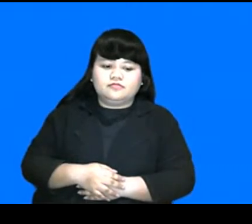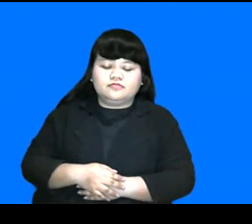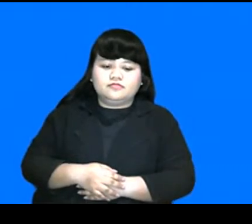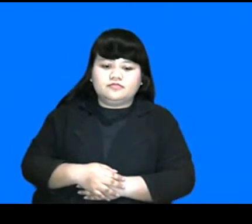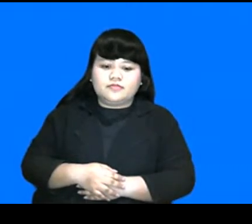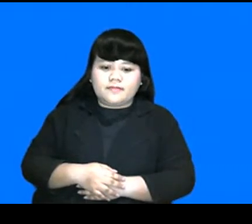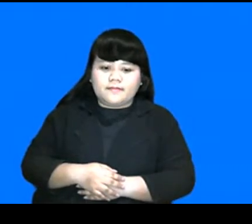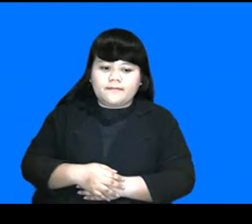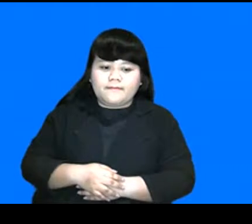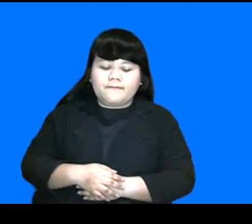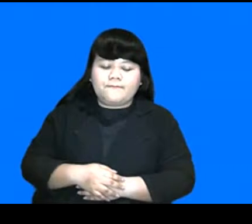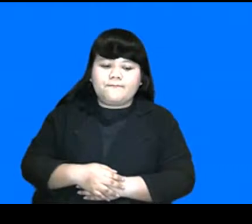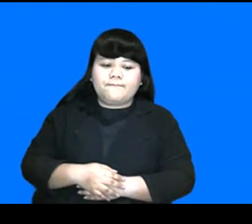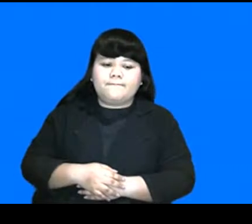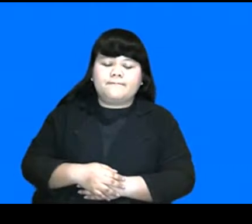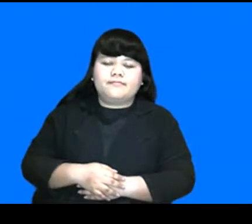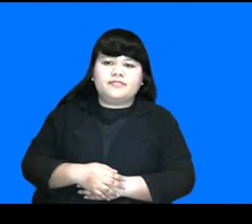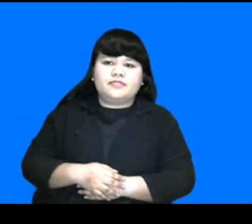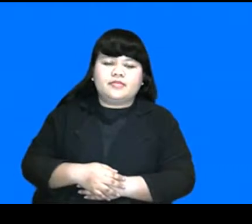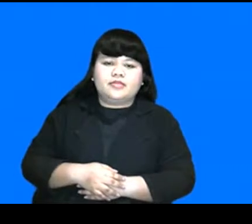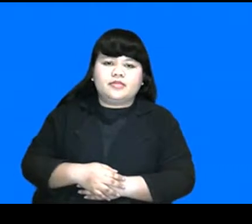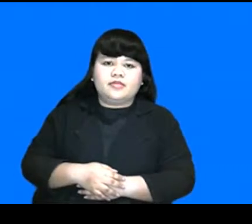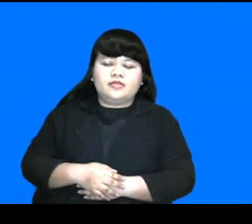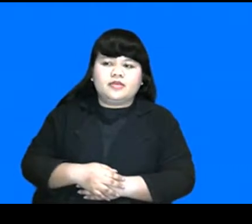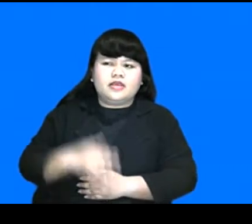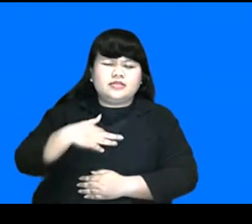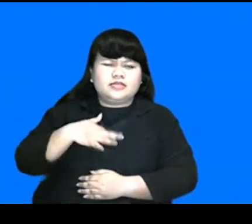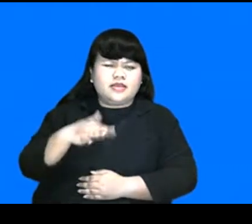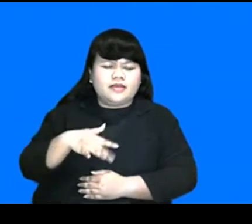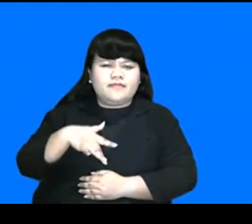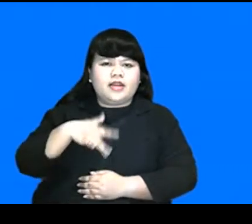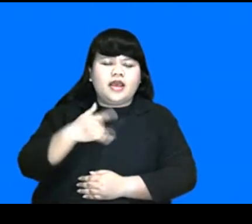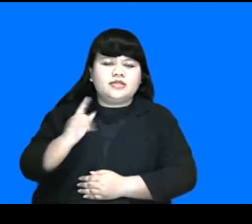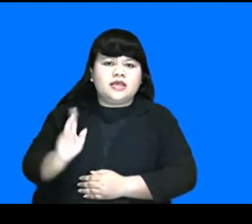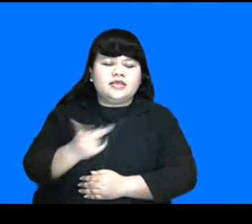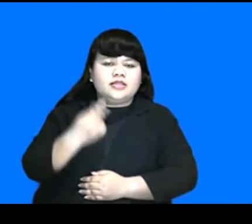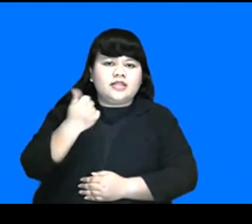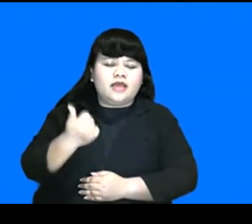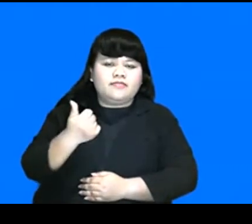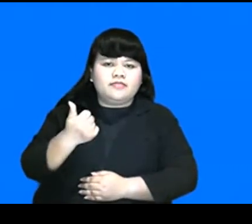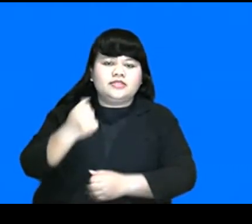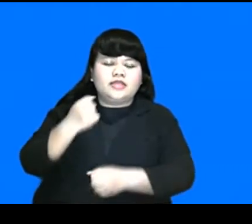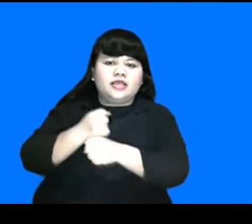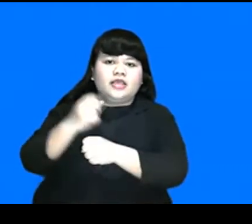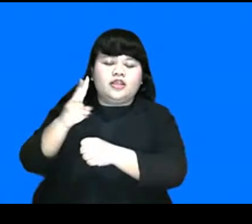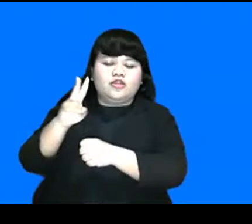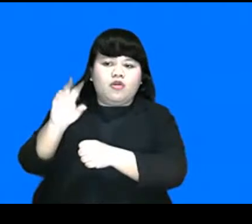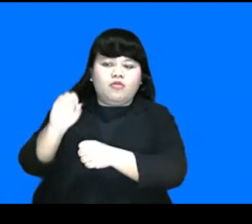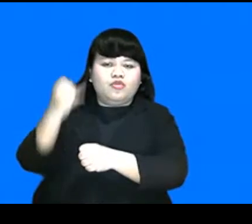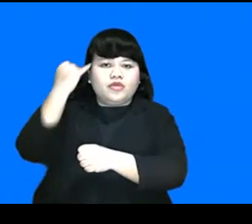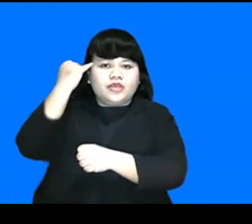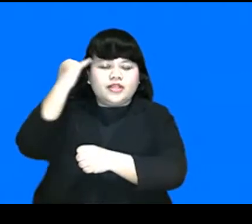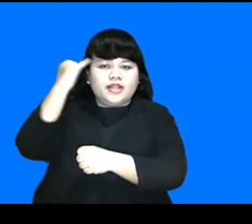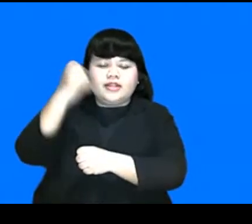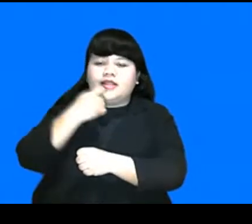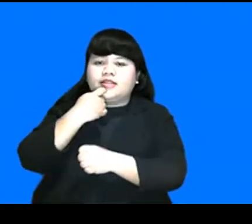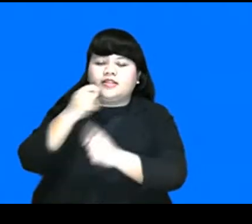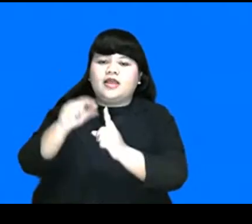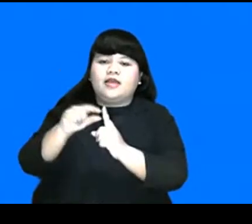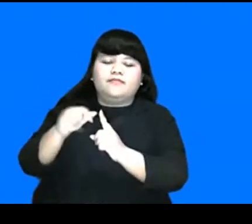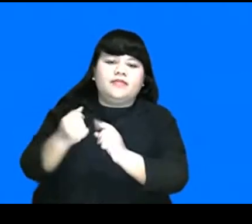I think we can propose to the G20 some idea that the wealth tax is a way, an instrument